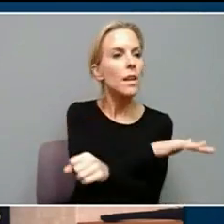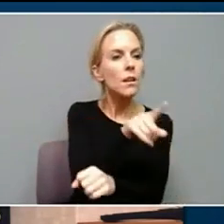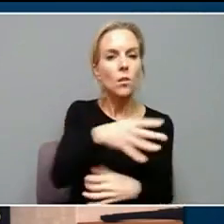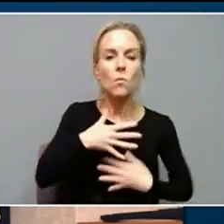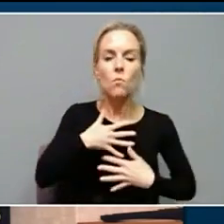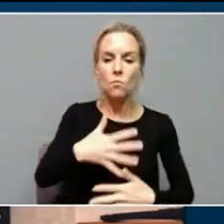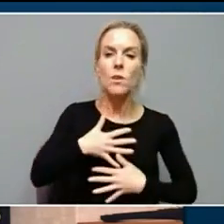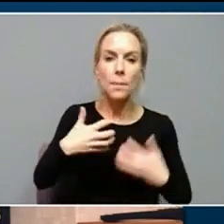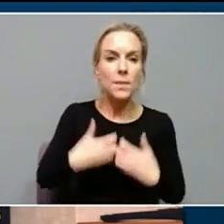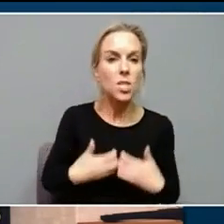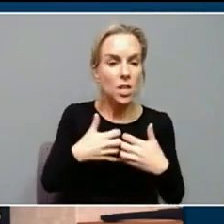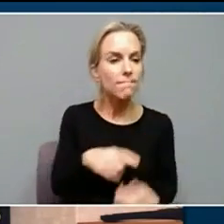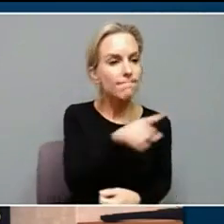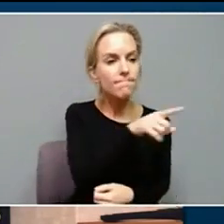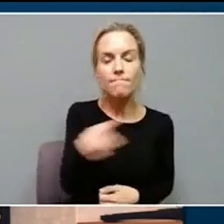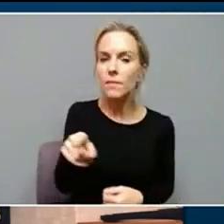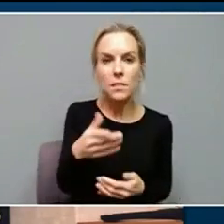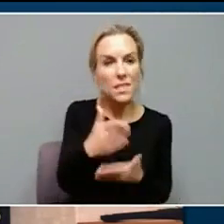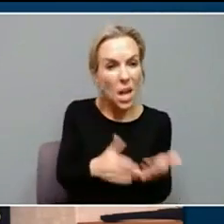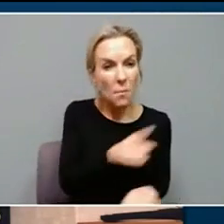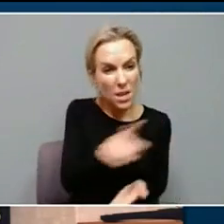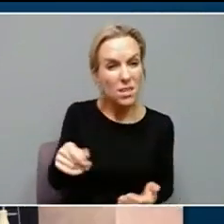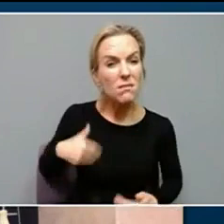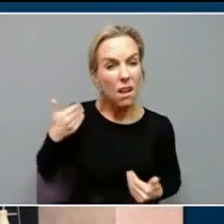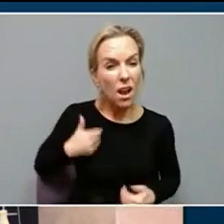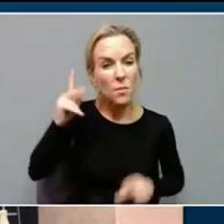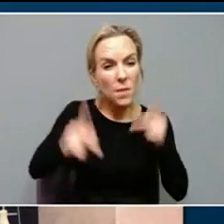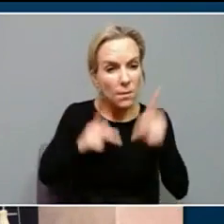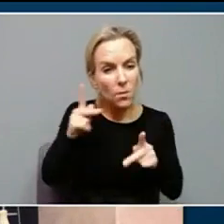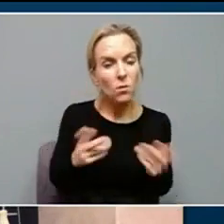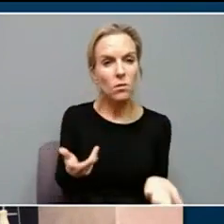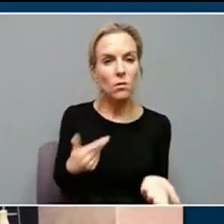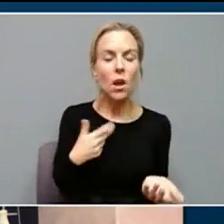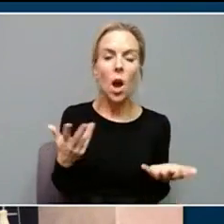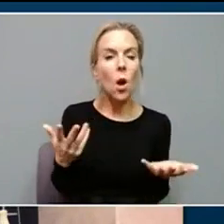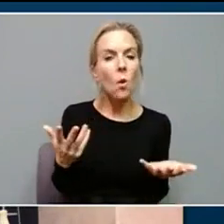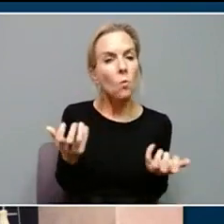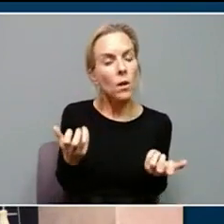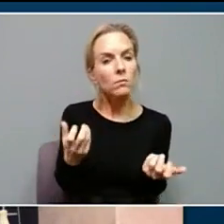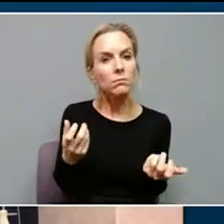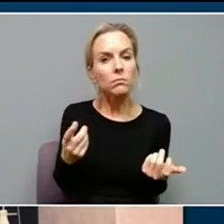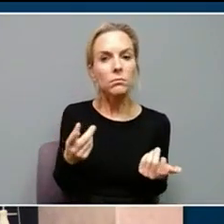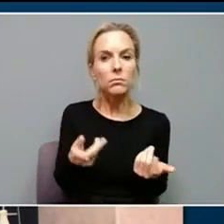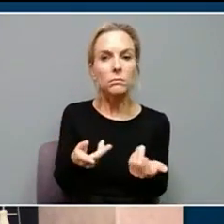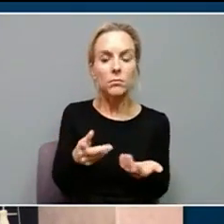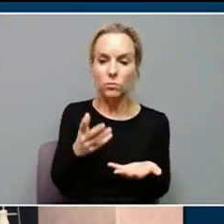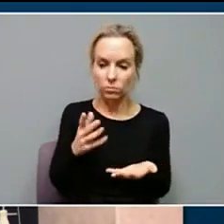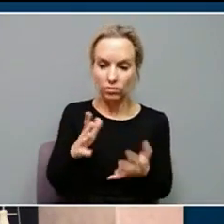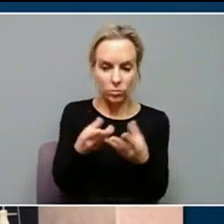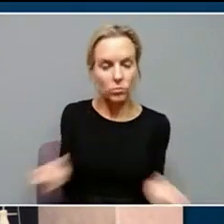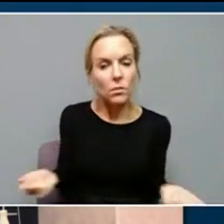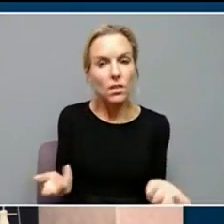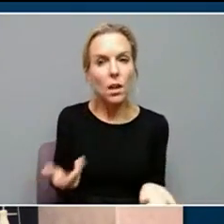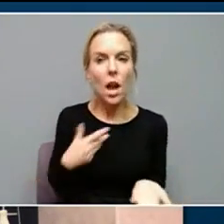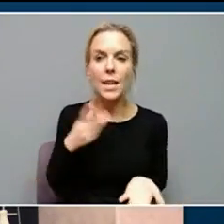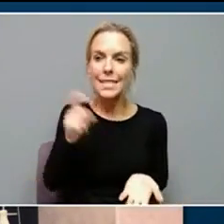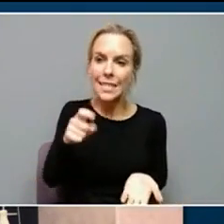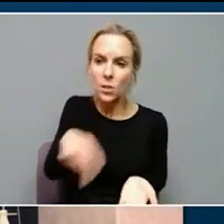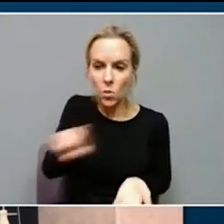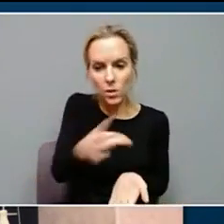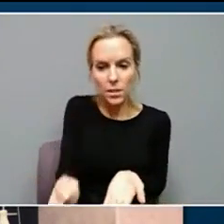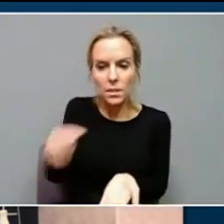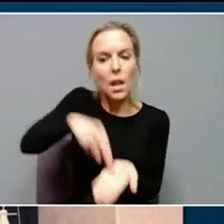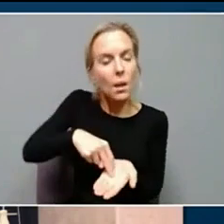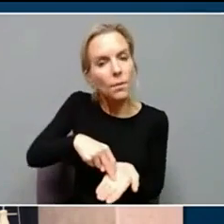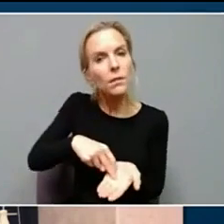people. I'd like all that to go away. What we need is we need for everybody to kind of step up and help us out the best way they know